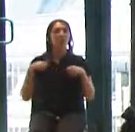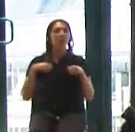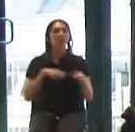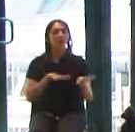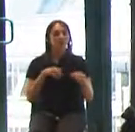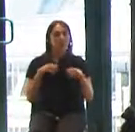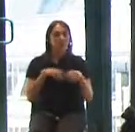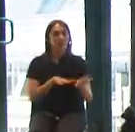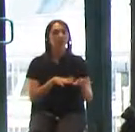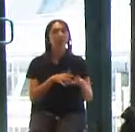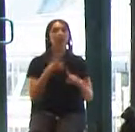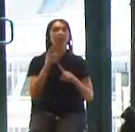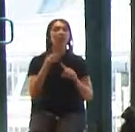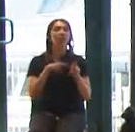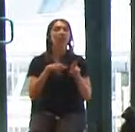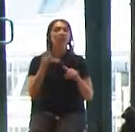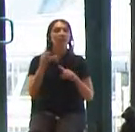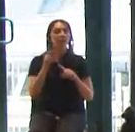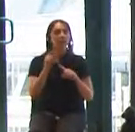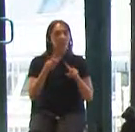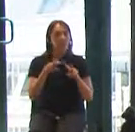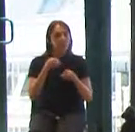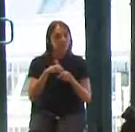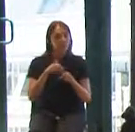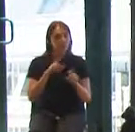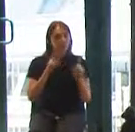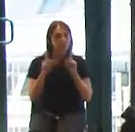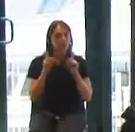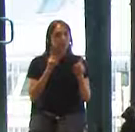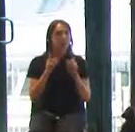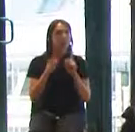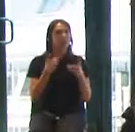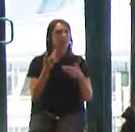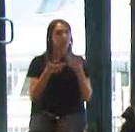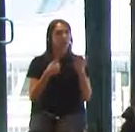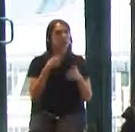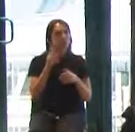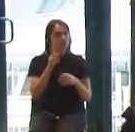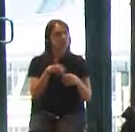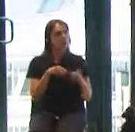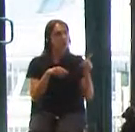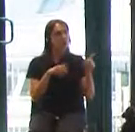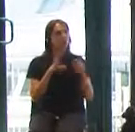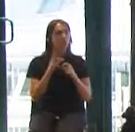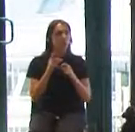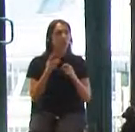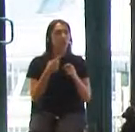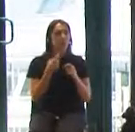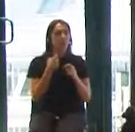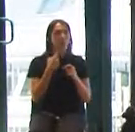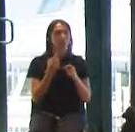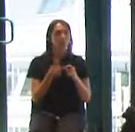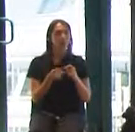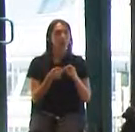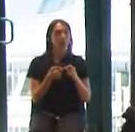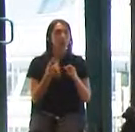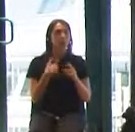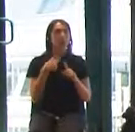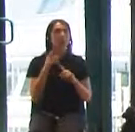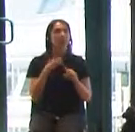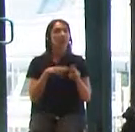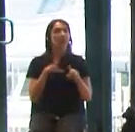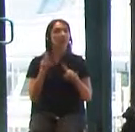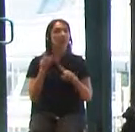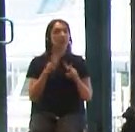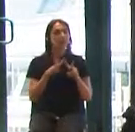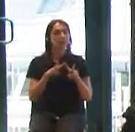islam mentioned that the question of climate justice is not only a question of the gap between the north and the